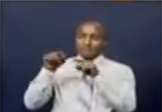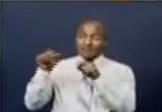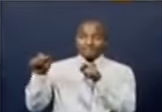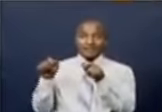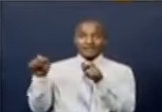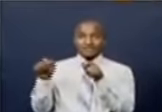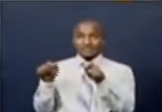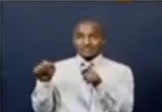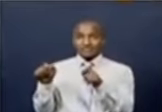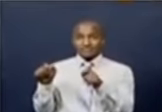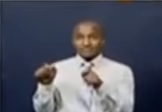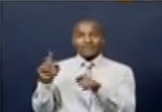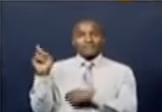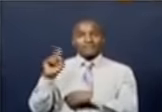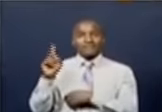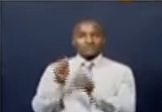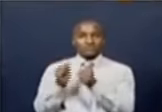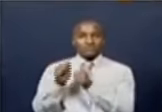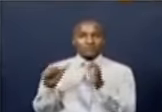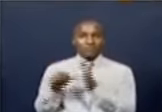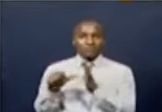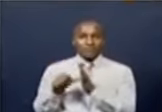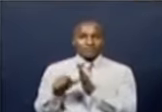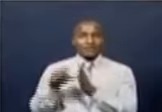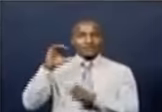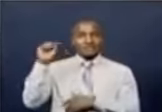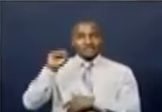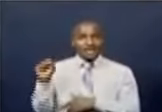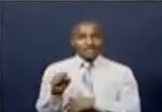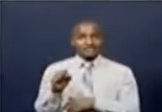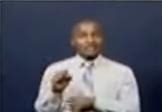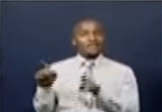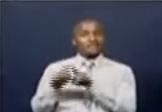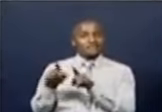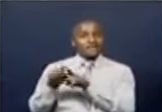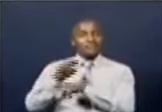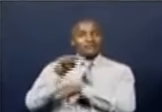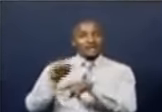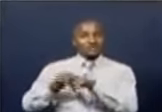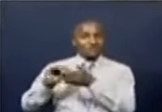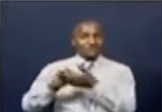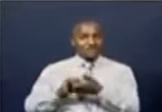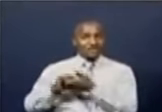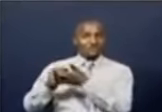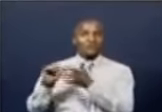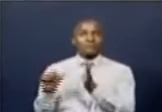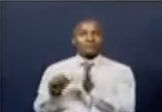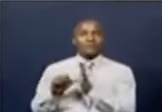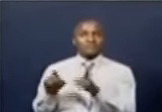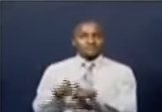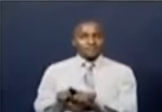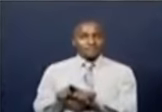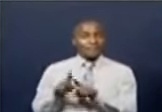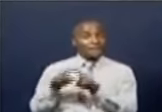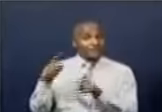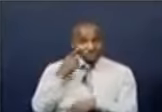I blame the Ministry of Sports, the CS. However, it boils down to the National Federation to some extent. But you see, this